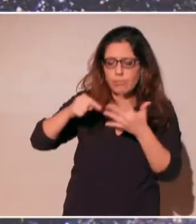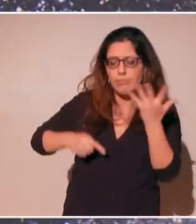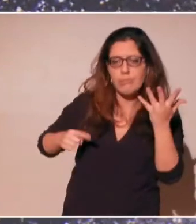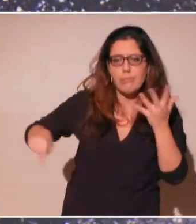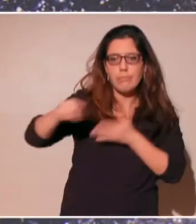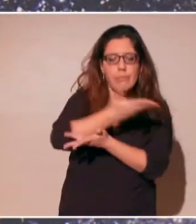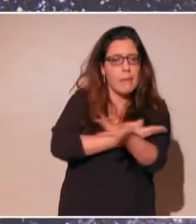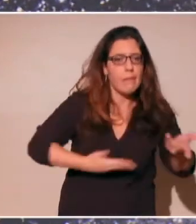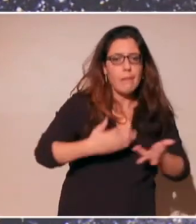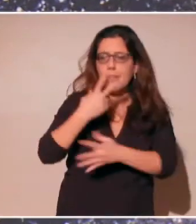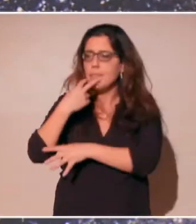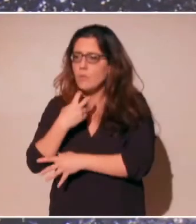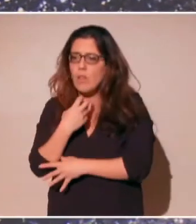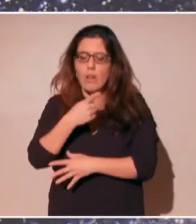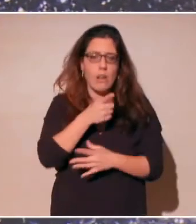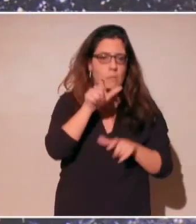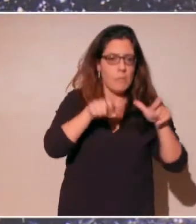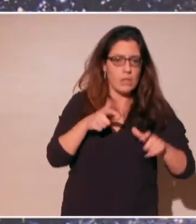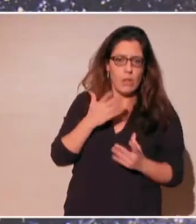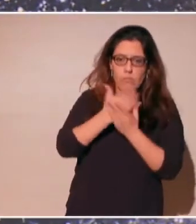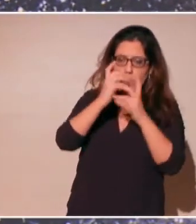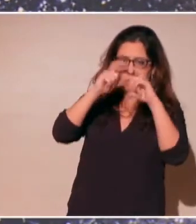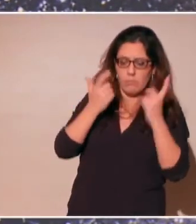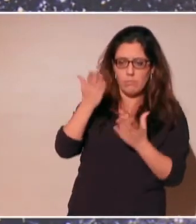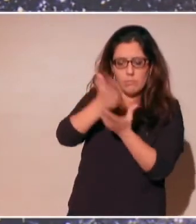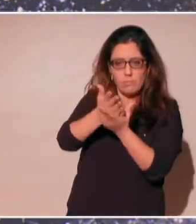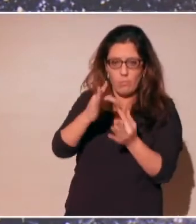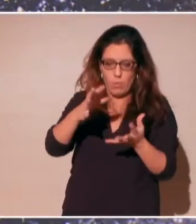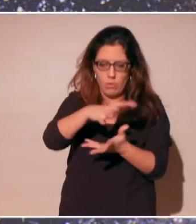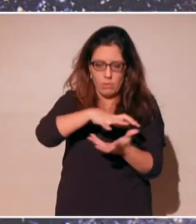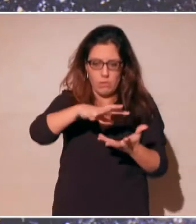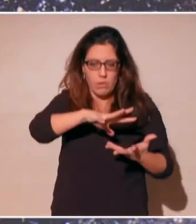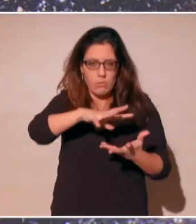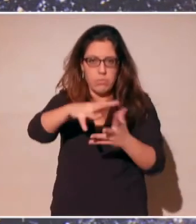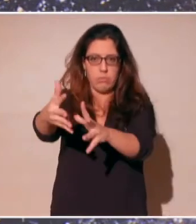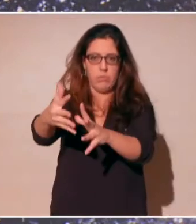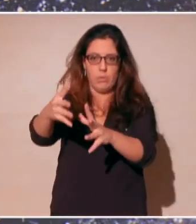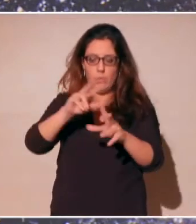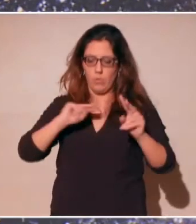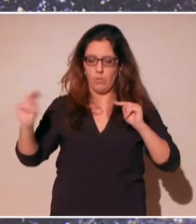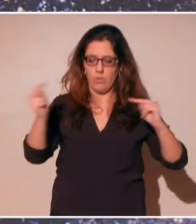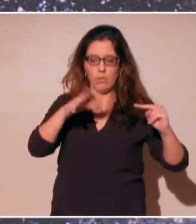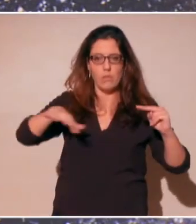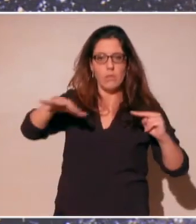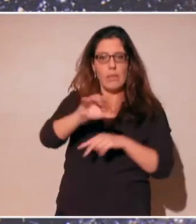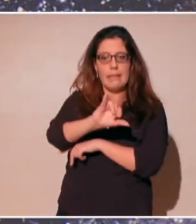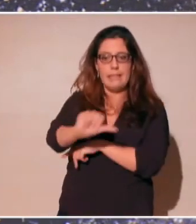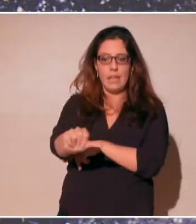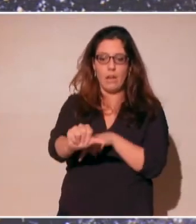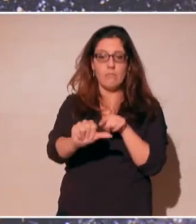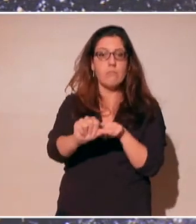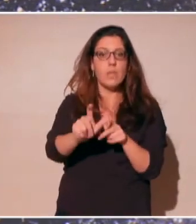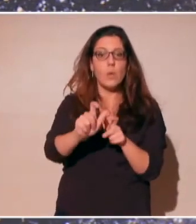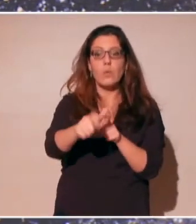open, honest discussions and exchanges about these subjects so that artificial intelligence can